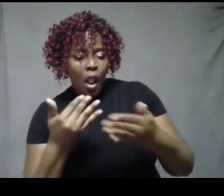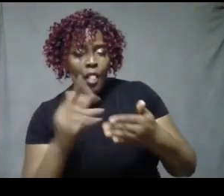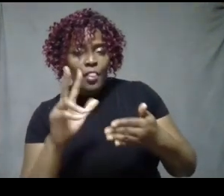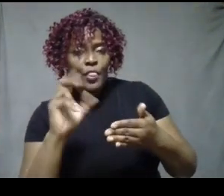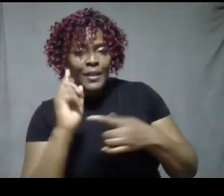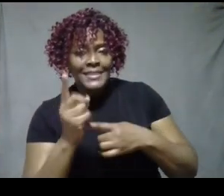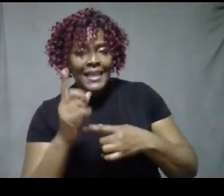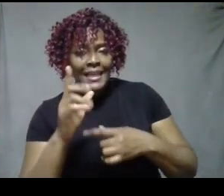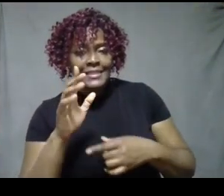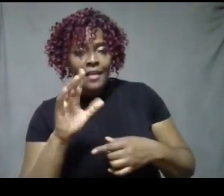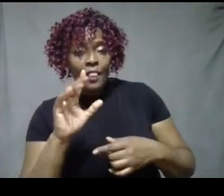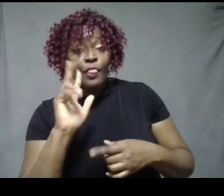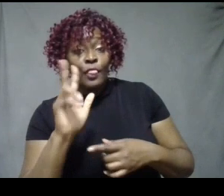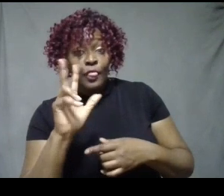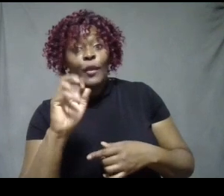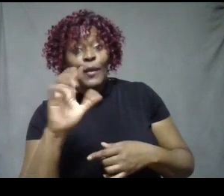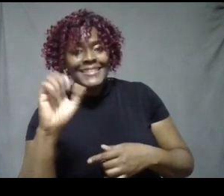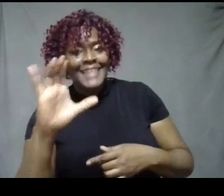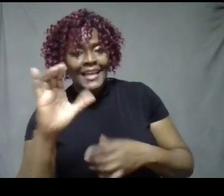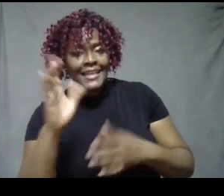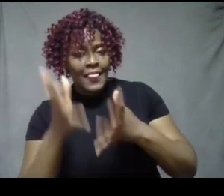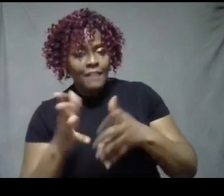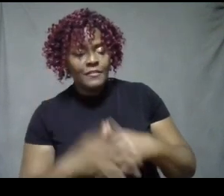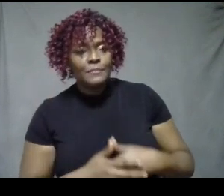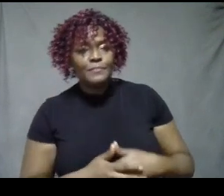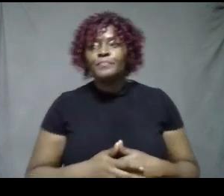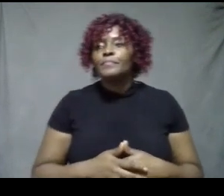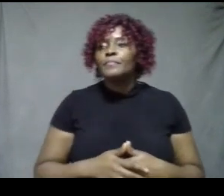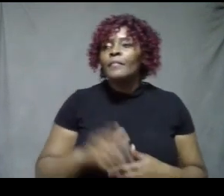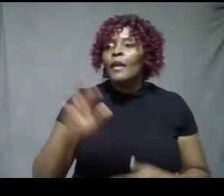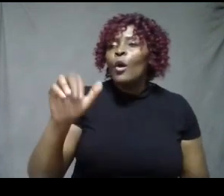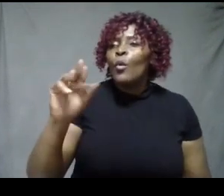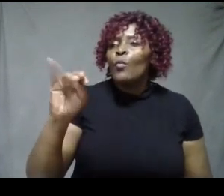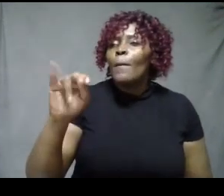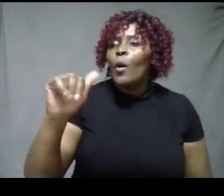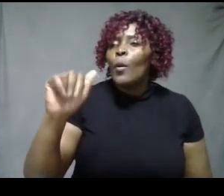record. Ramona, you need to click the microphone one more time.